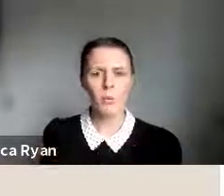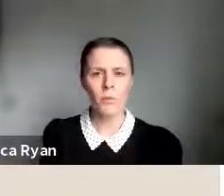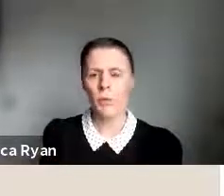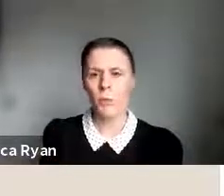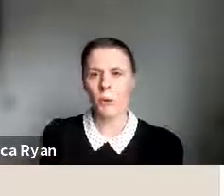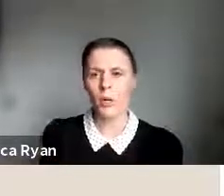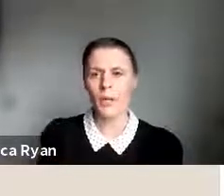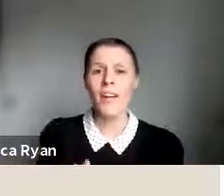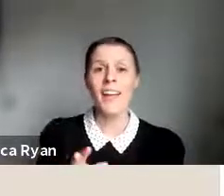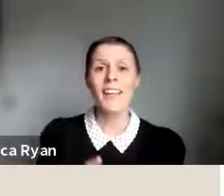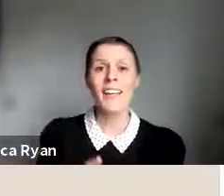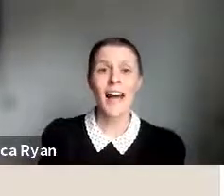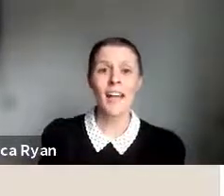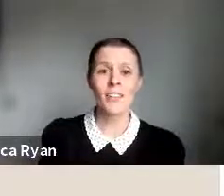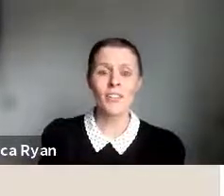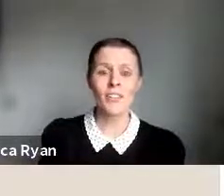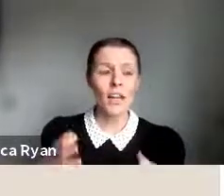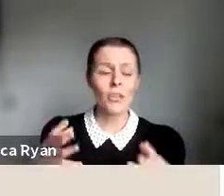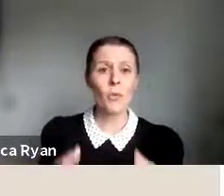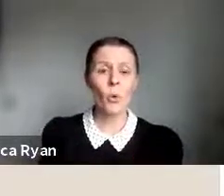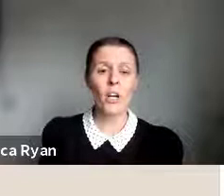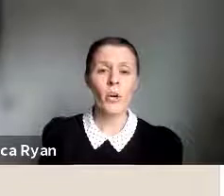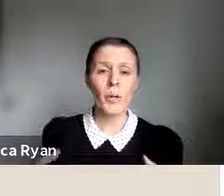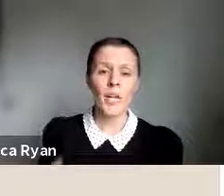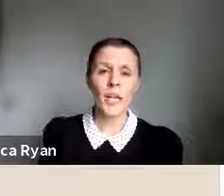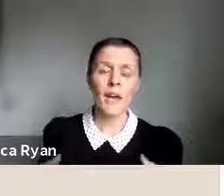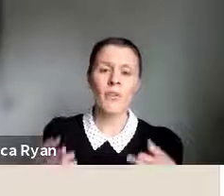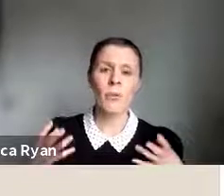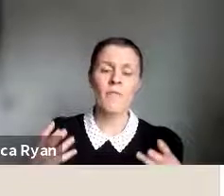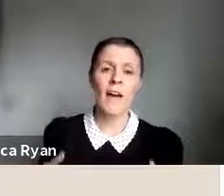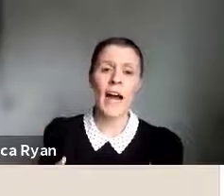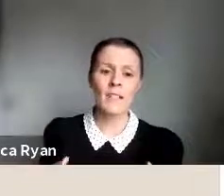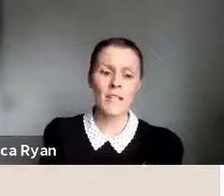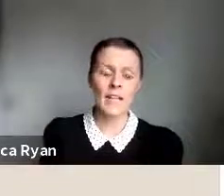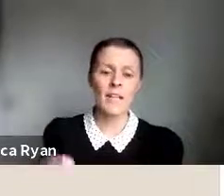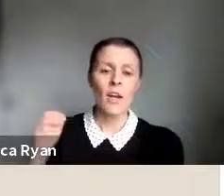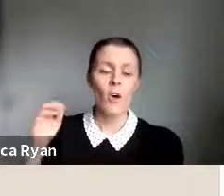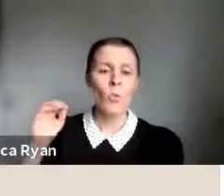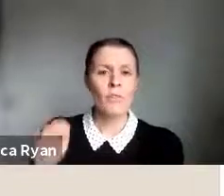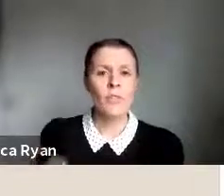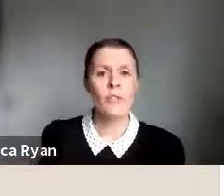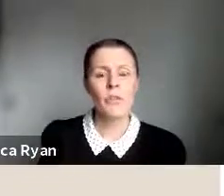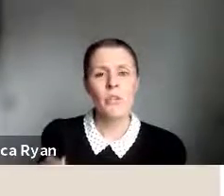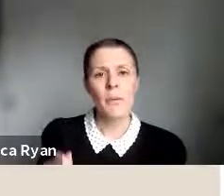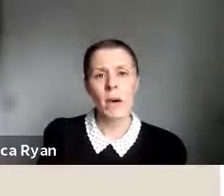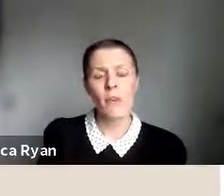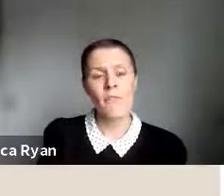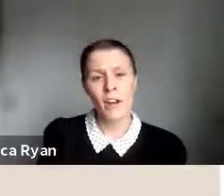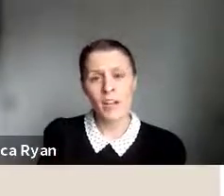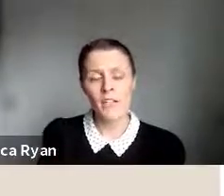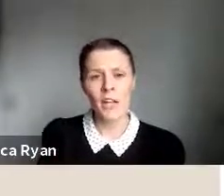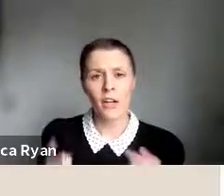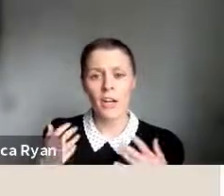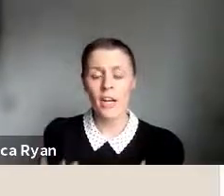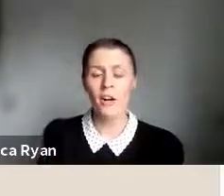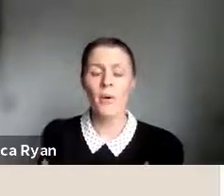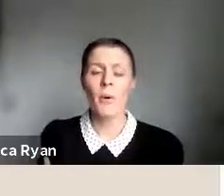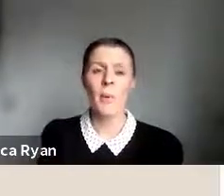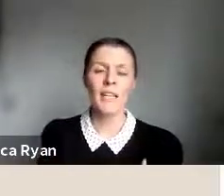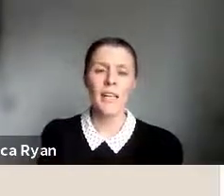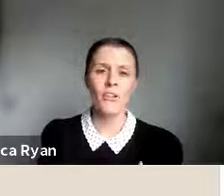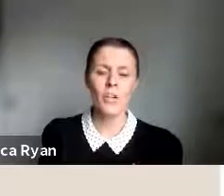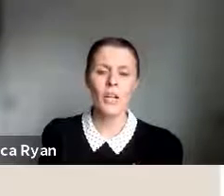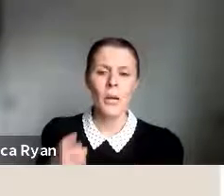variants, isn't that something to be worried about? Yes. The quicker we can get everyone vaccinated, we reduce the amount of variants that are here